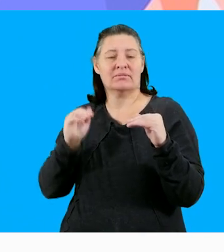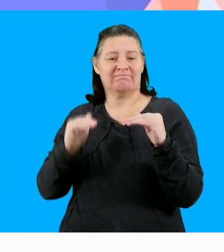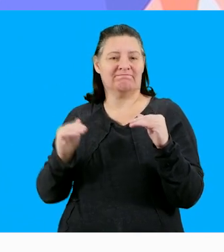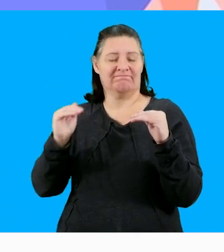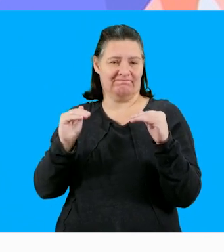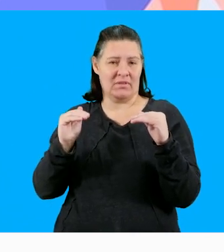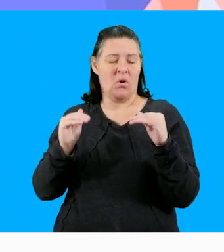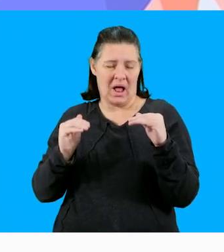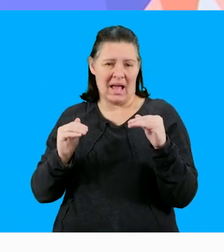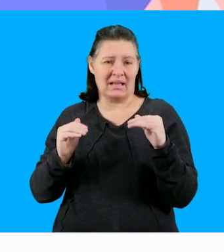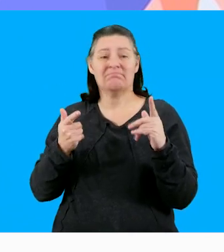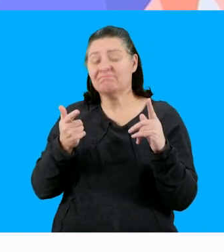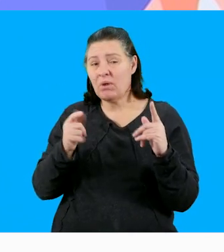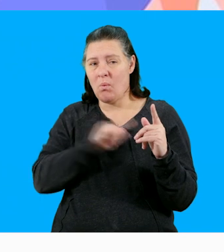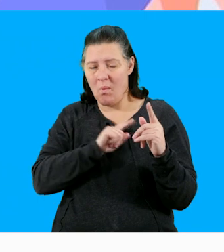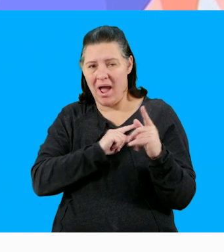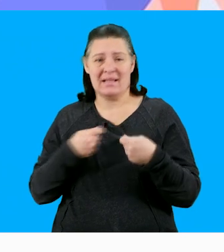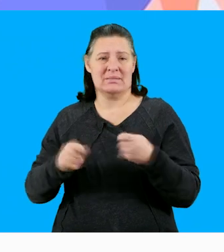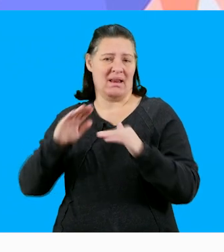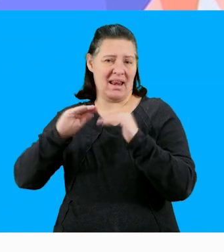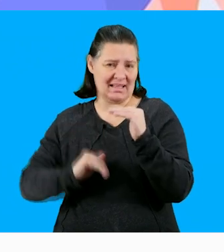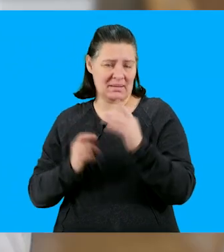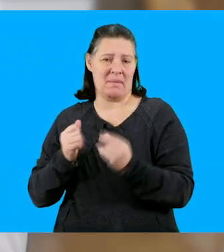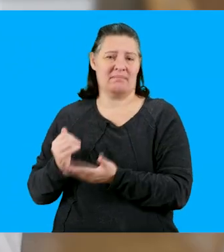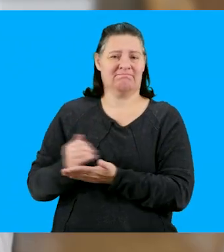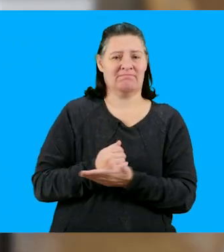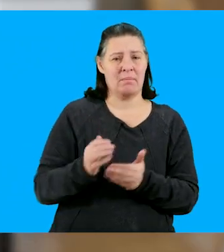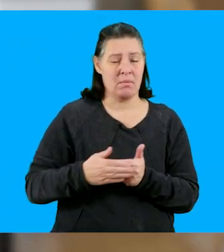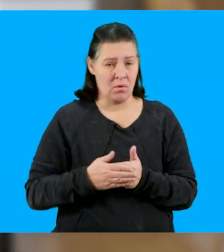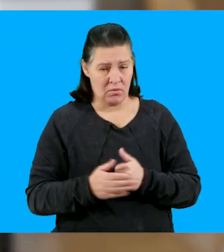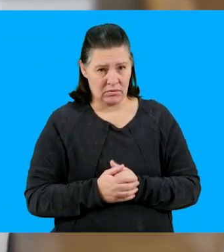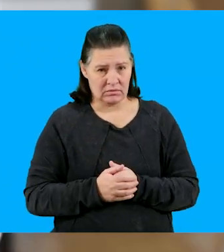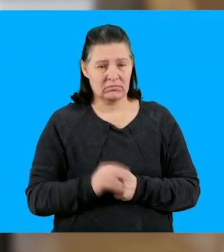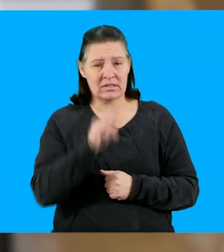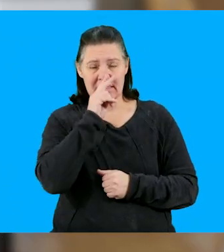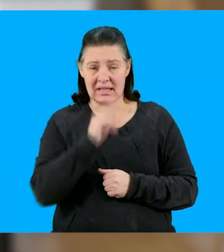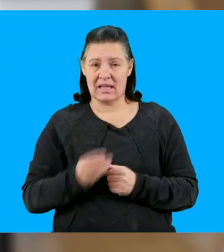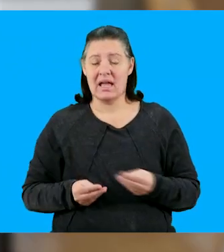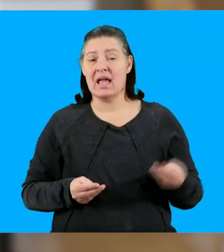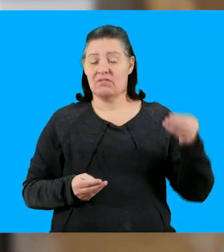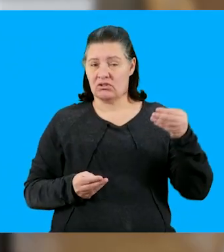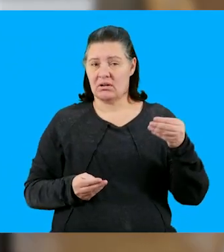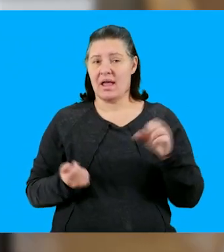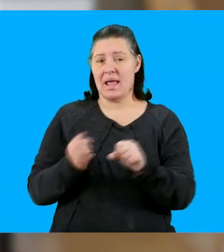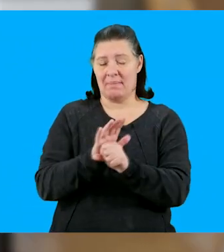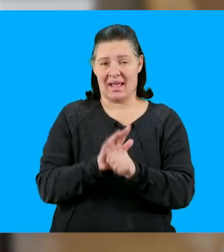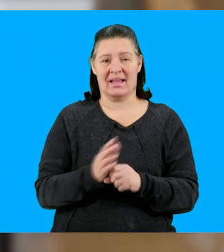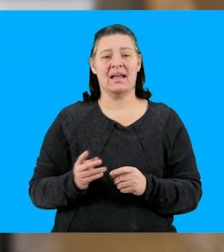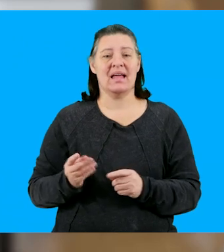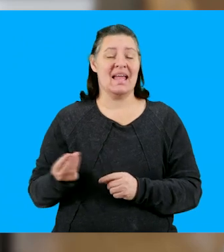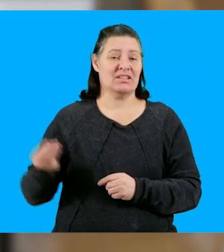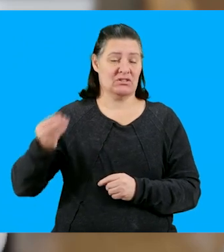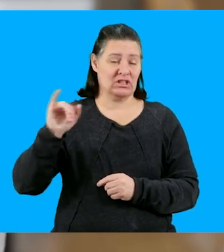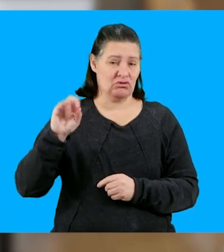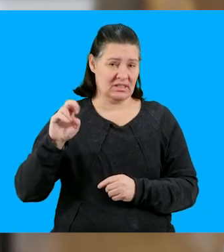encourage people to spend less and save more money. So there we can see how inflation can impact interest rates.